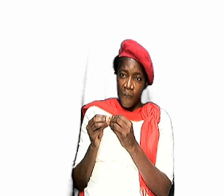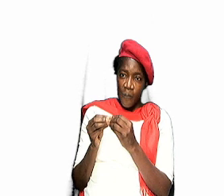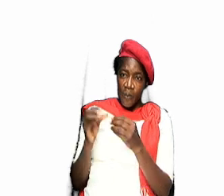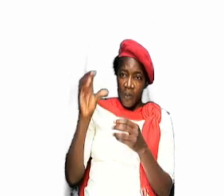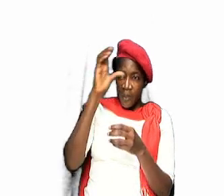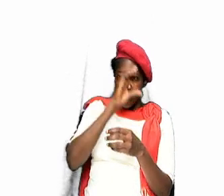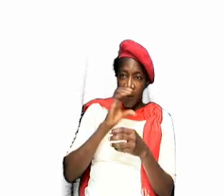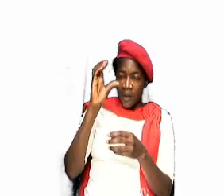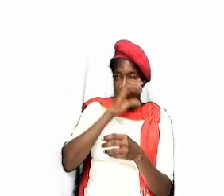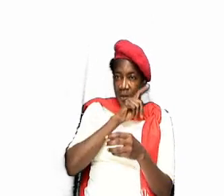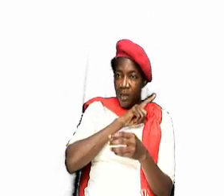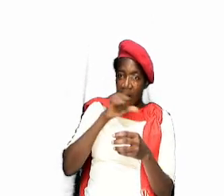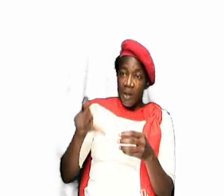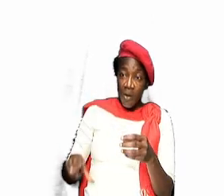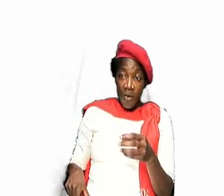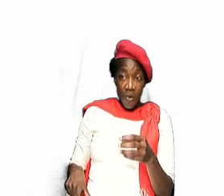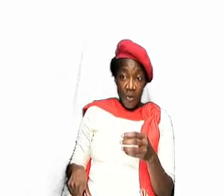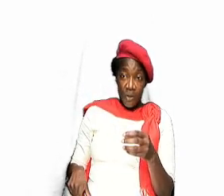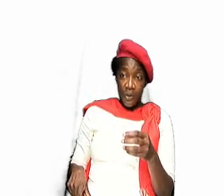seek direction